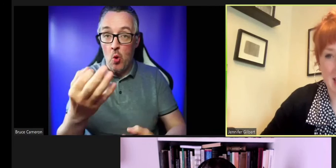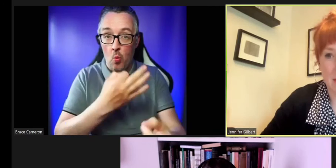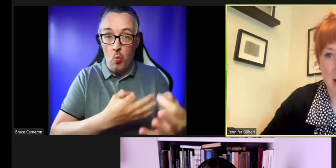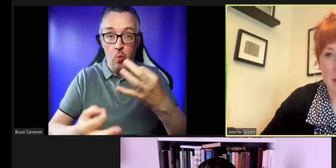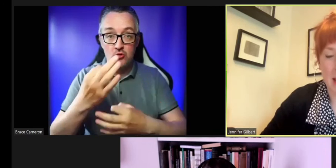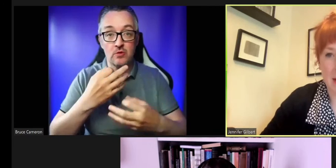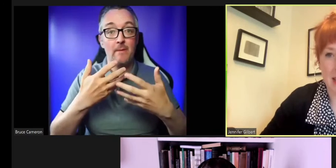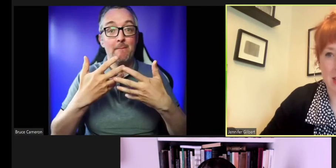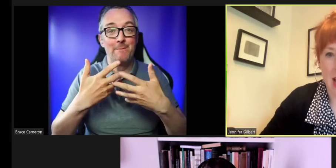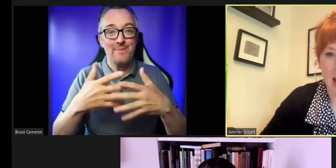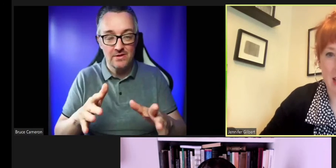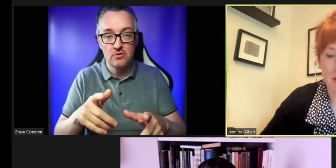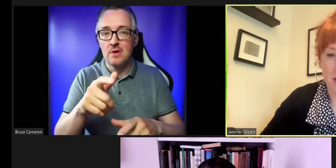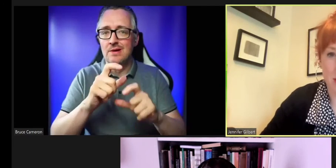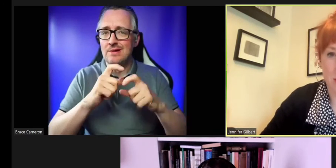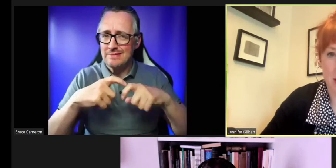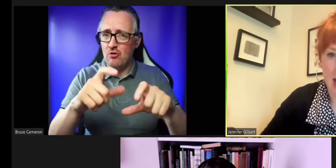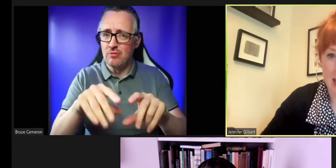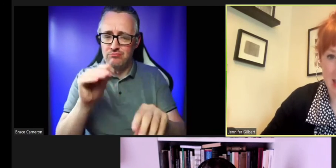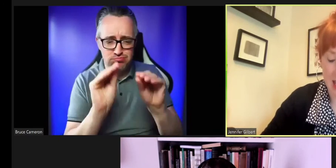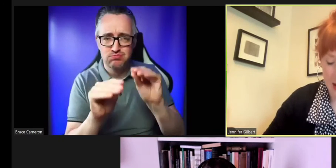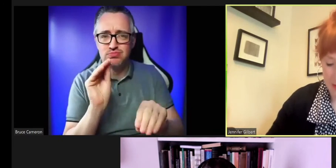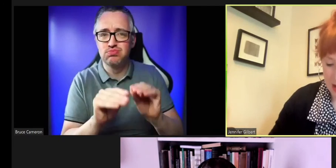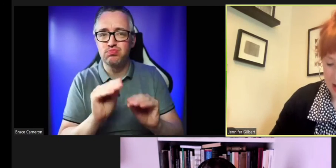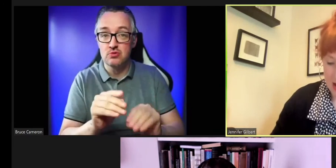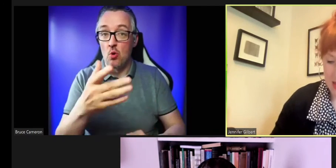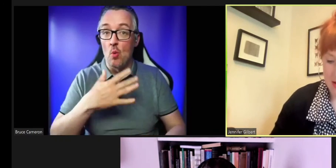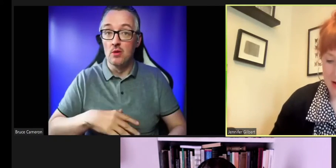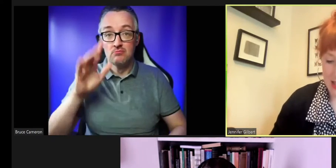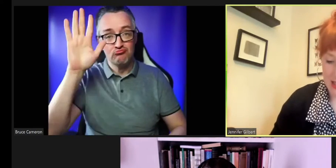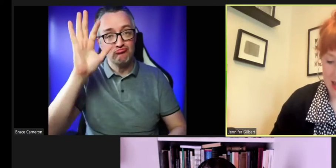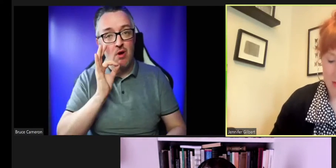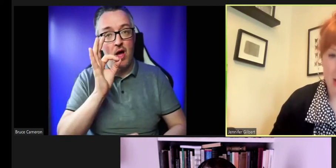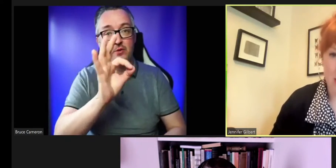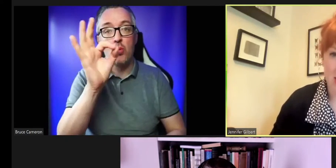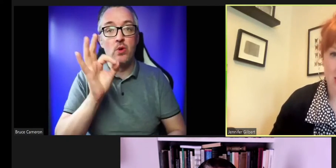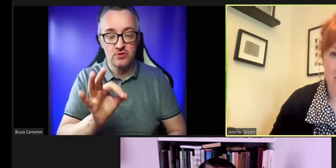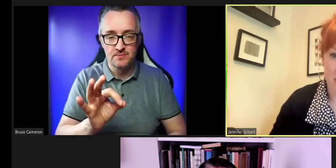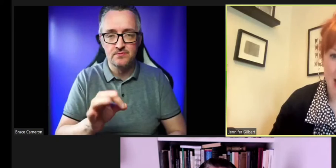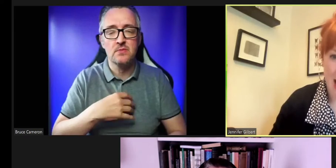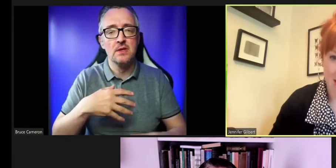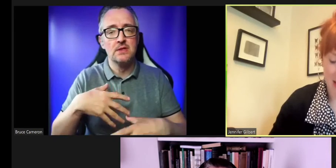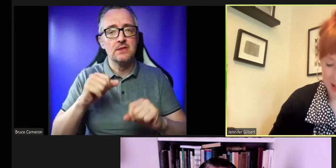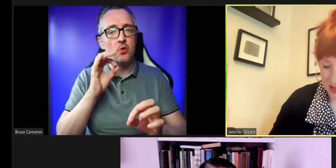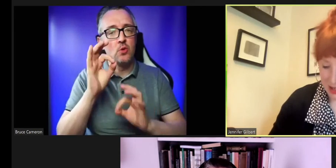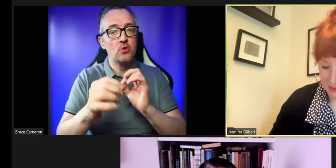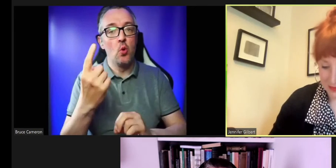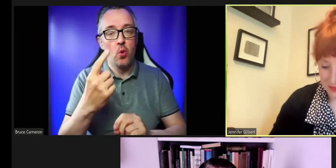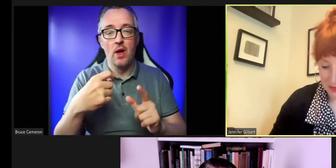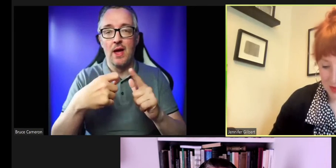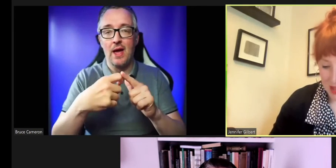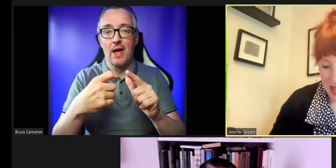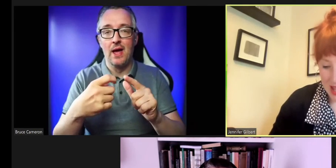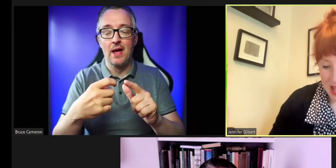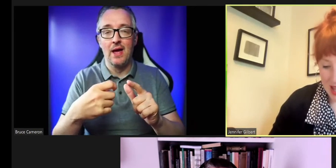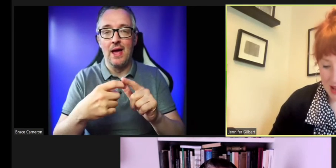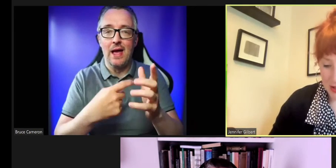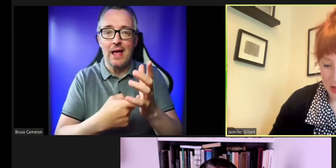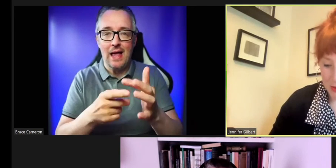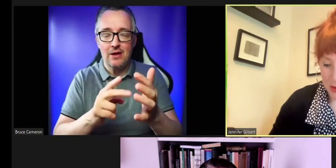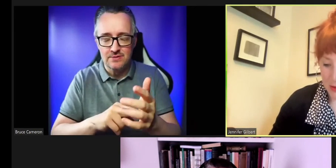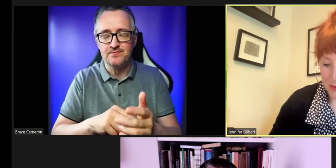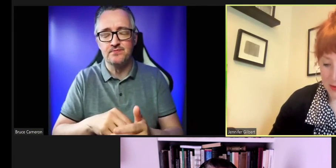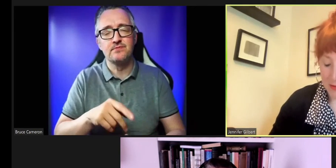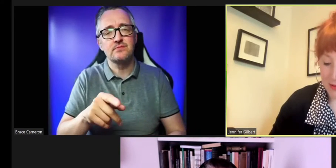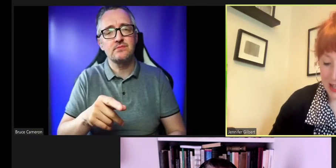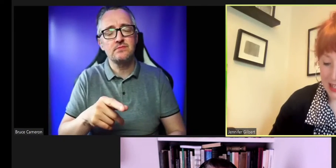and keep popping them in the chat if you want to ask any. I thought I'd start with a question from Karen. Sonia, how do